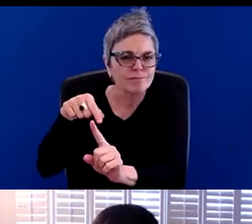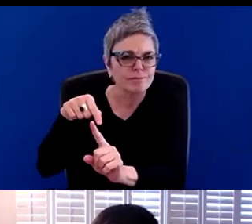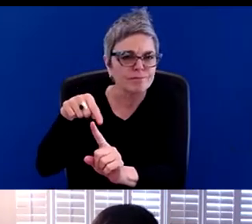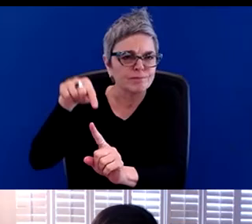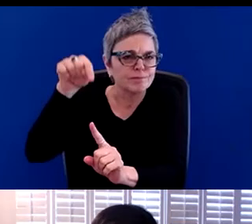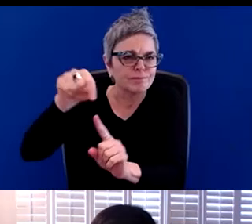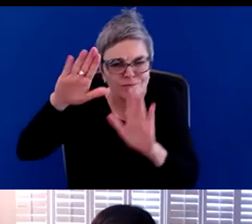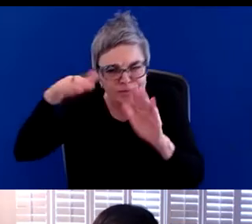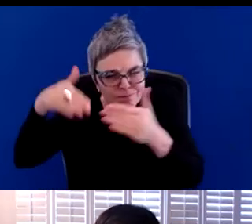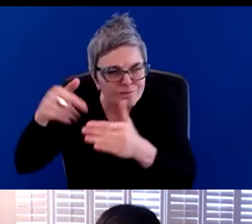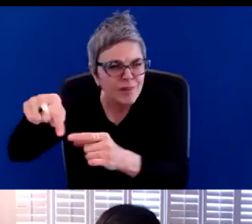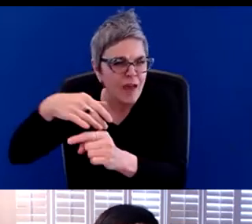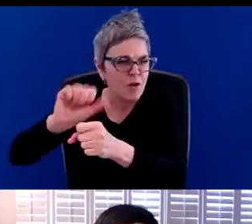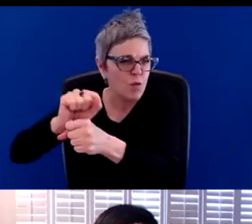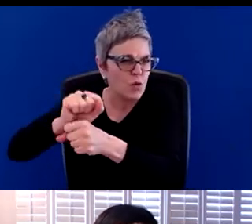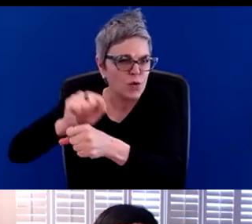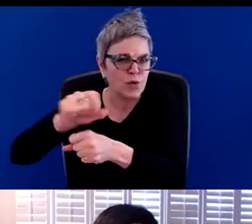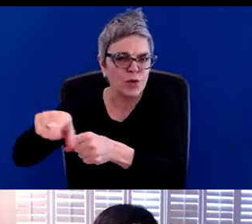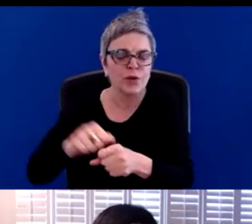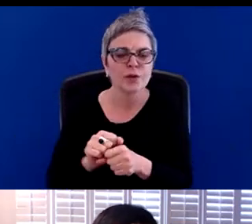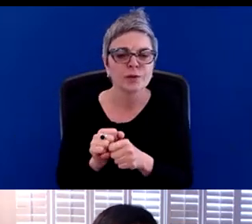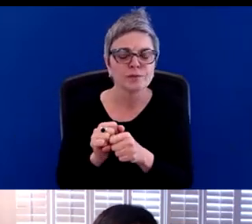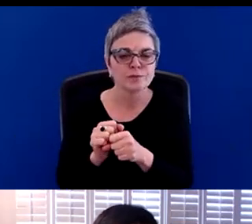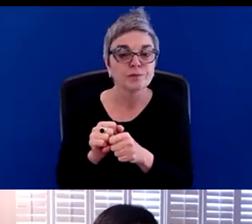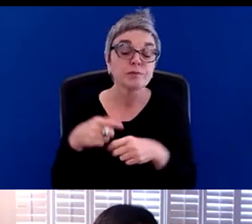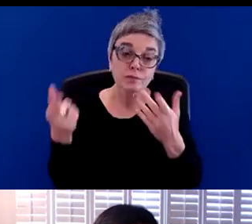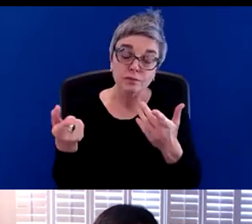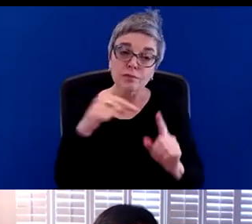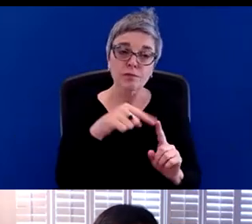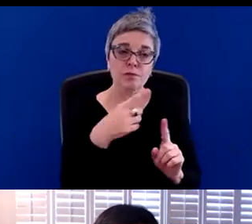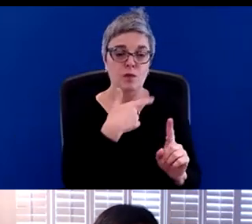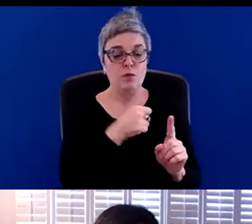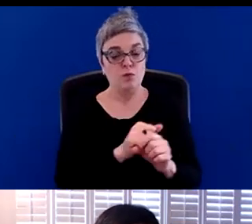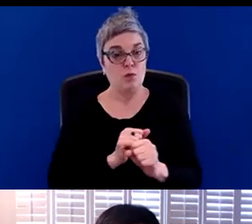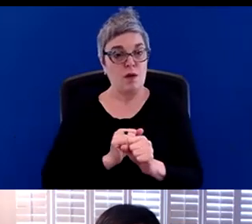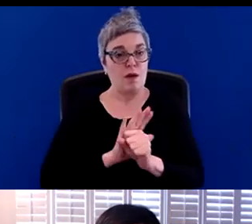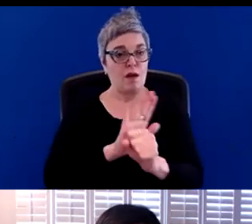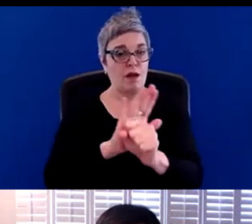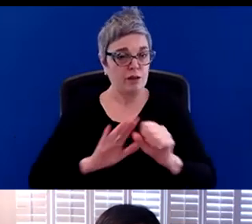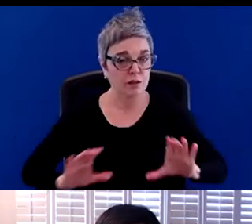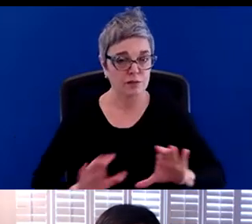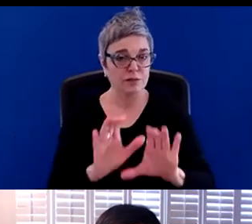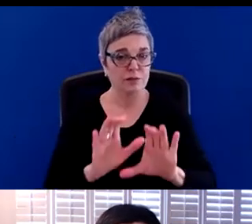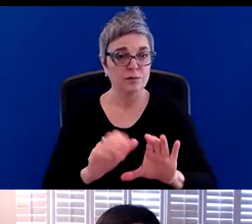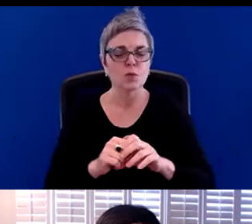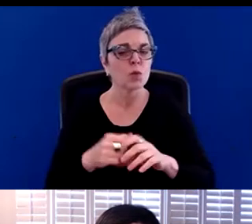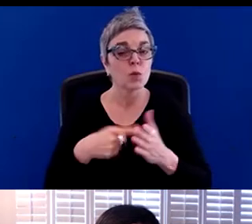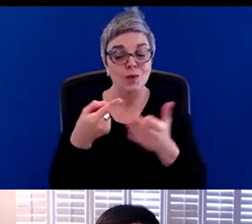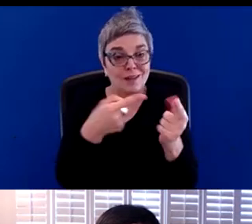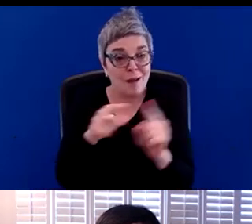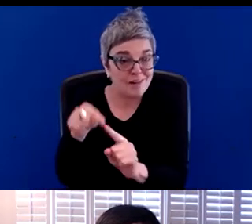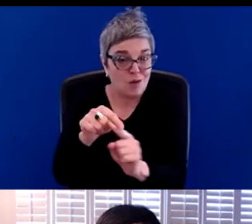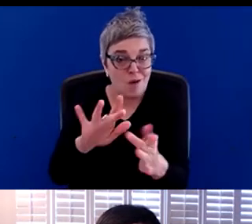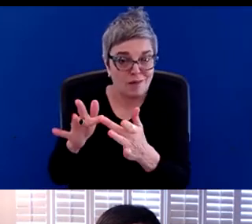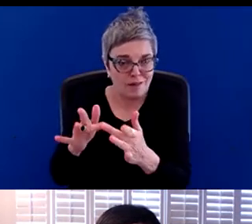activism is the fact that a lot of what's going on in online spaces is already pre-framed by the discourse of